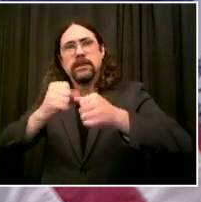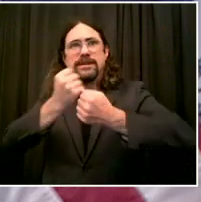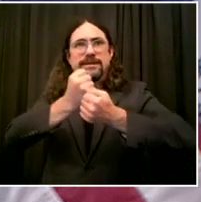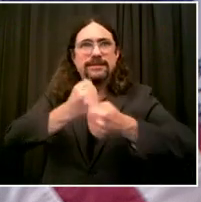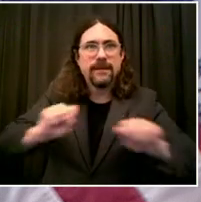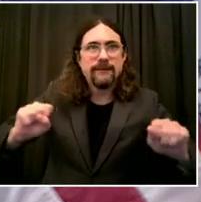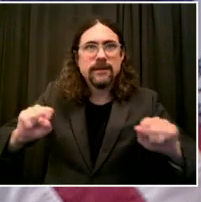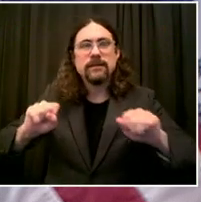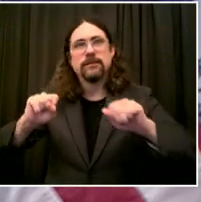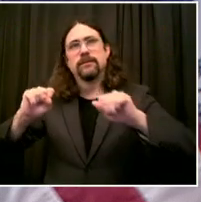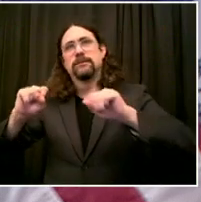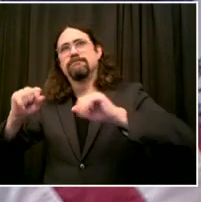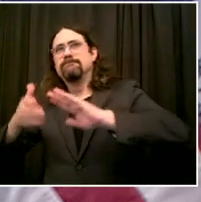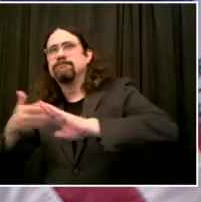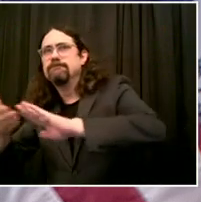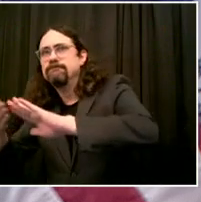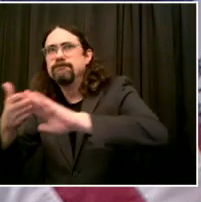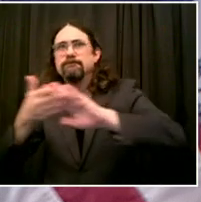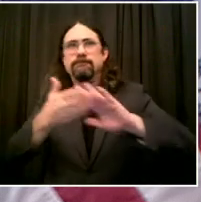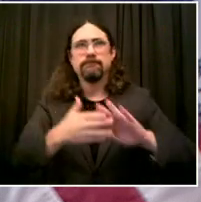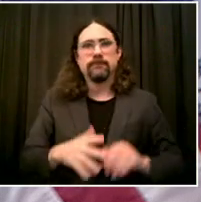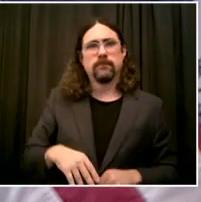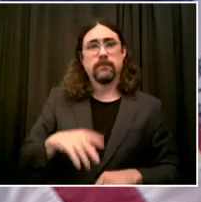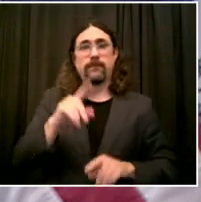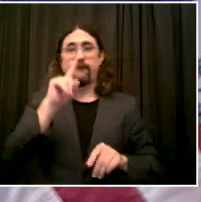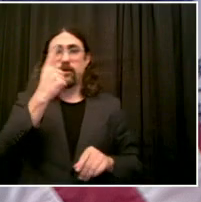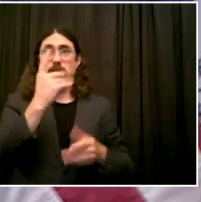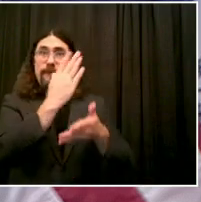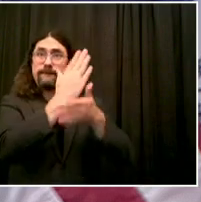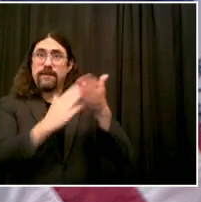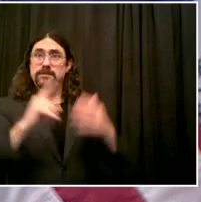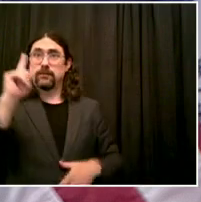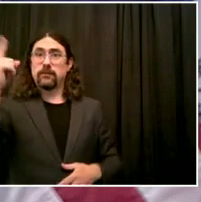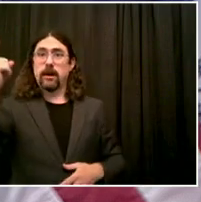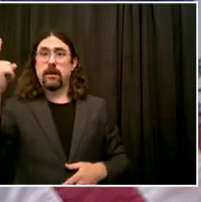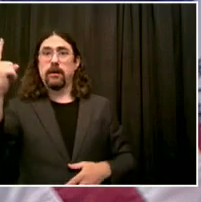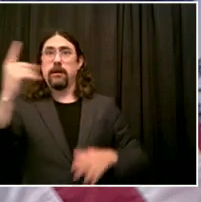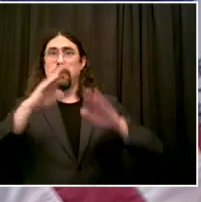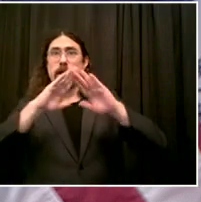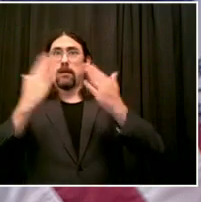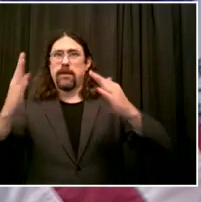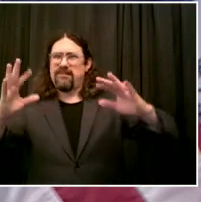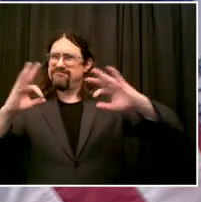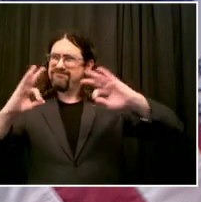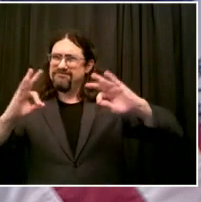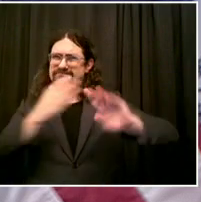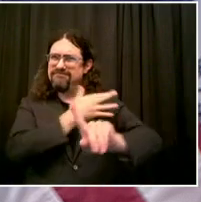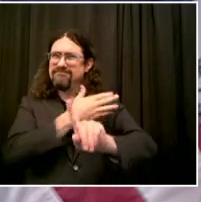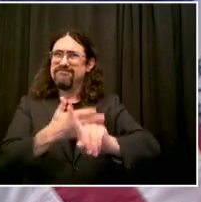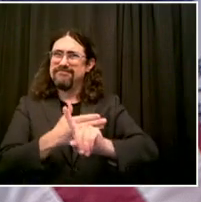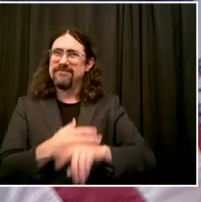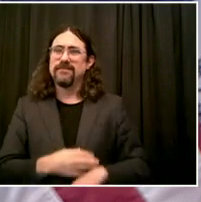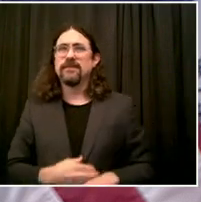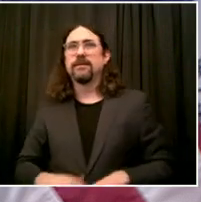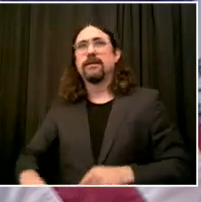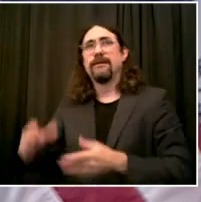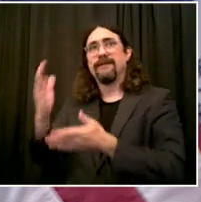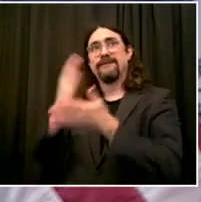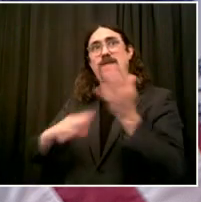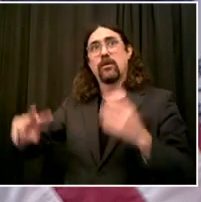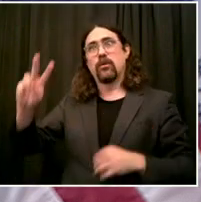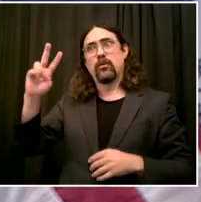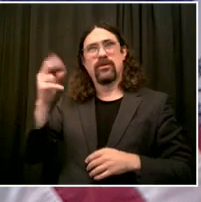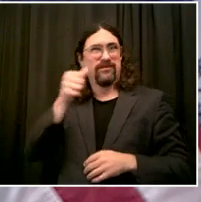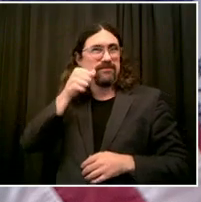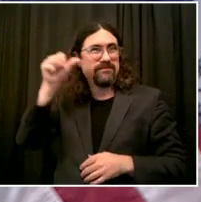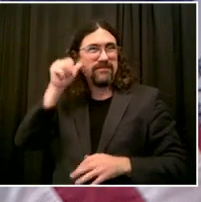well so far. Phase 2 has started well. Phase 3 could be as soon as 2 weeks away. We are moving forward aggressively, and this summer